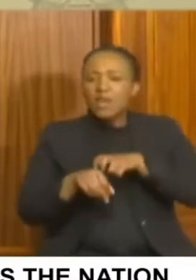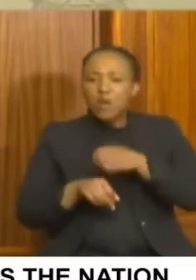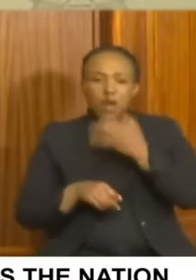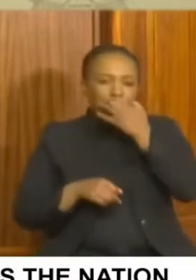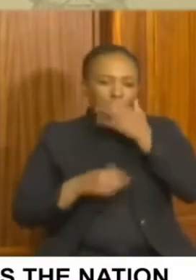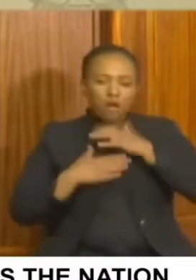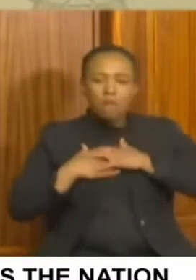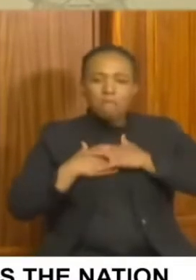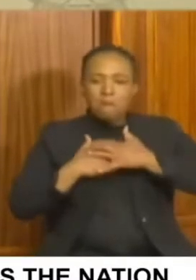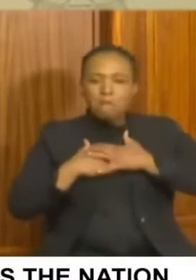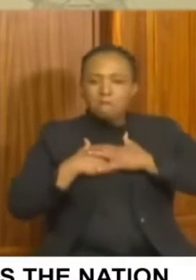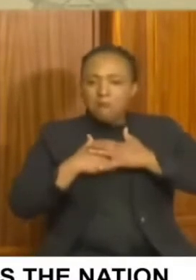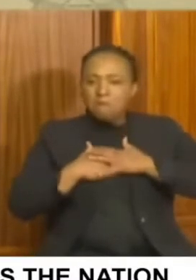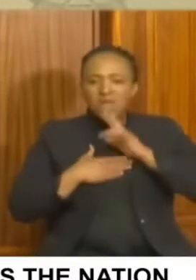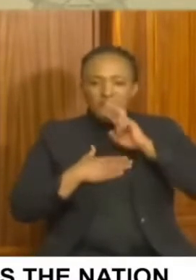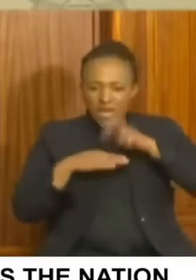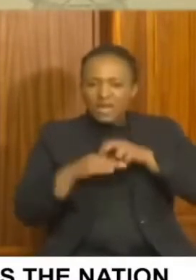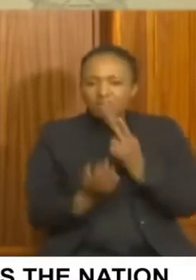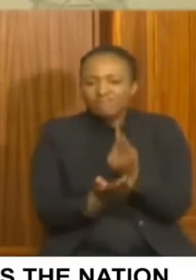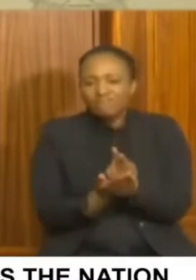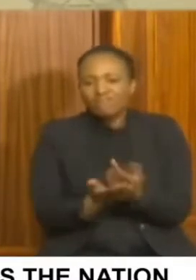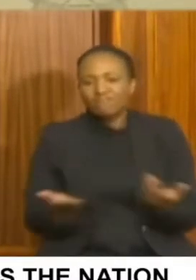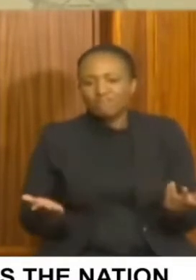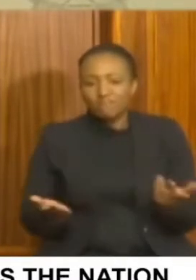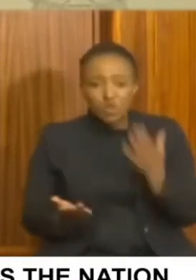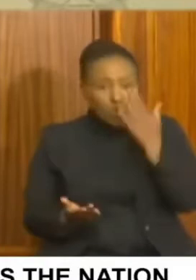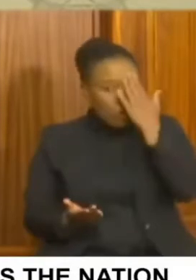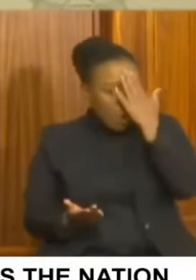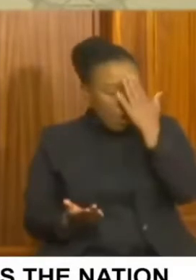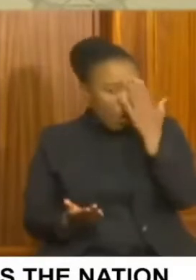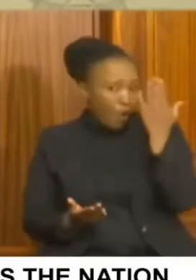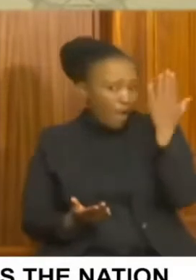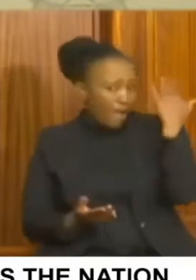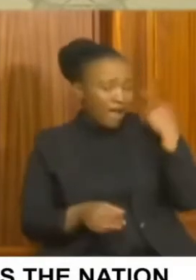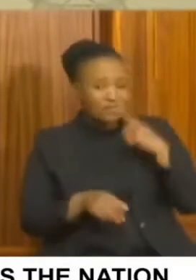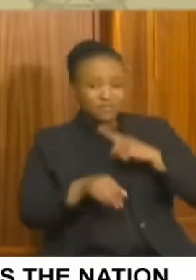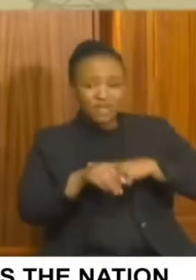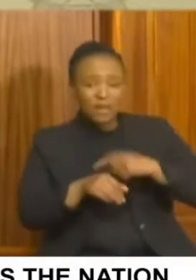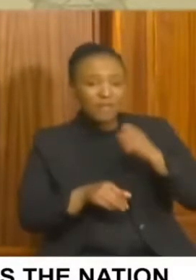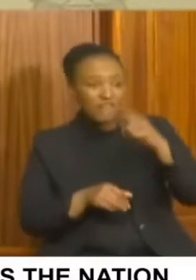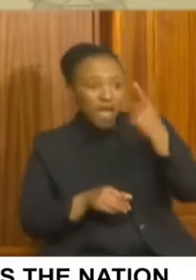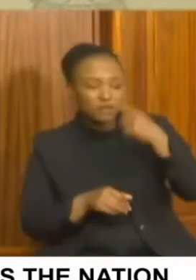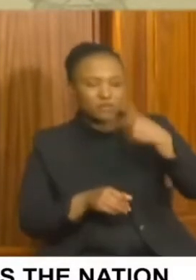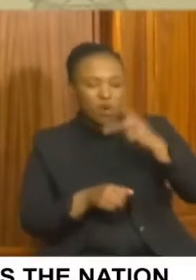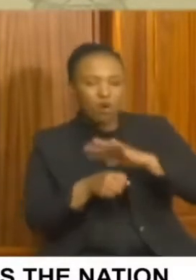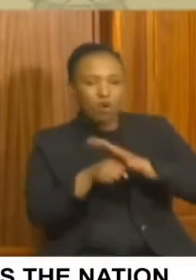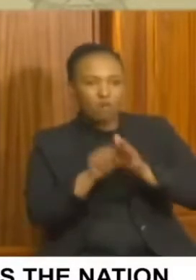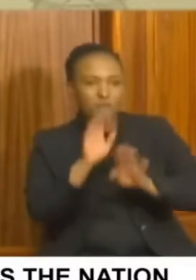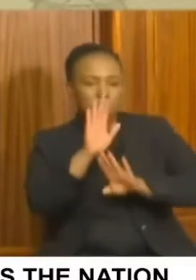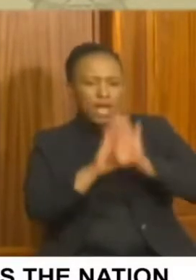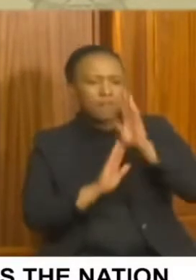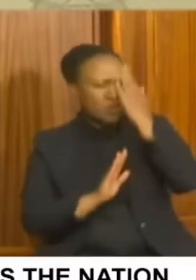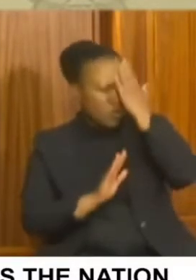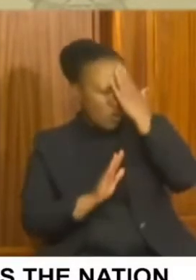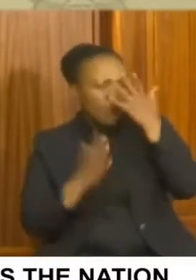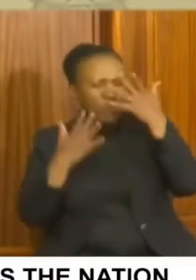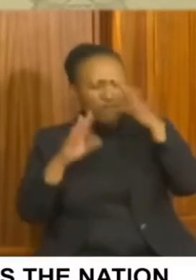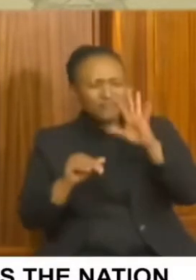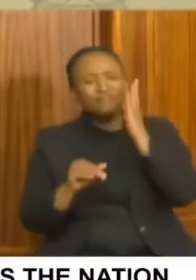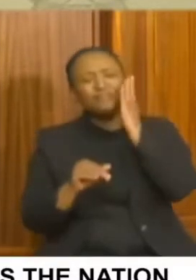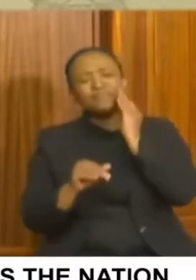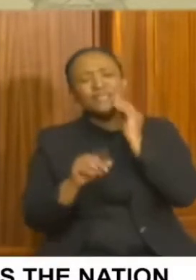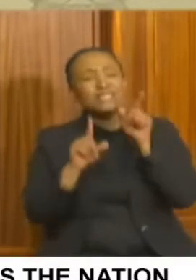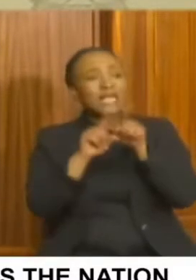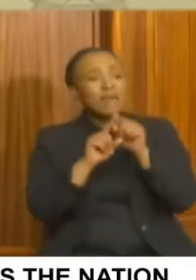That's amazing, man. This guy is all switched on. From the last two waves of infections and from experience around the